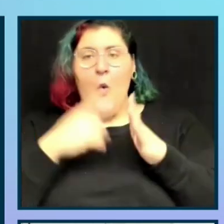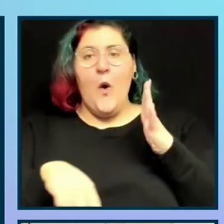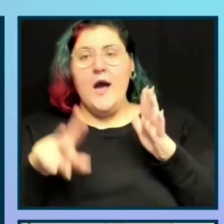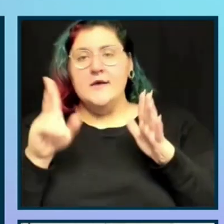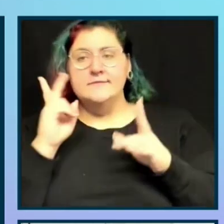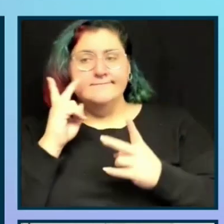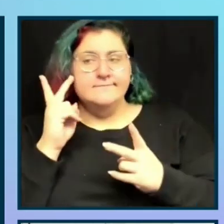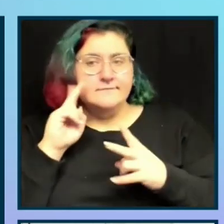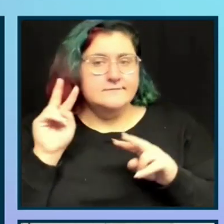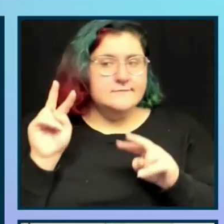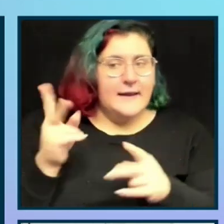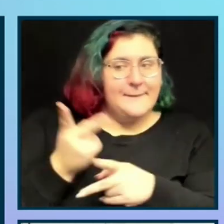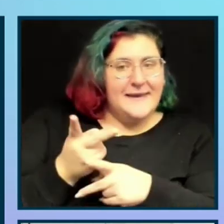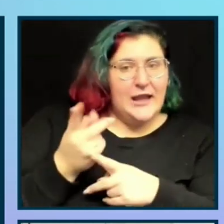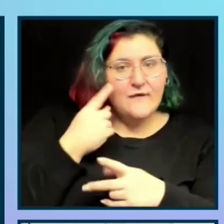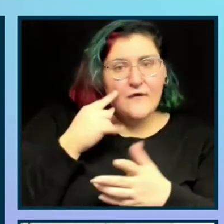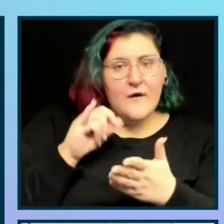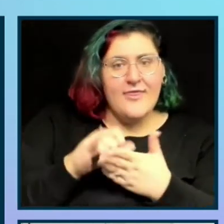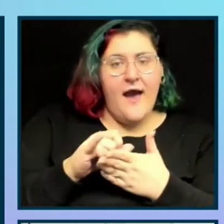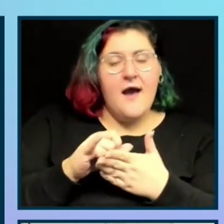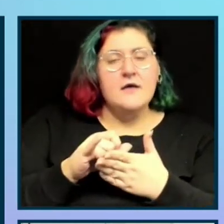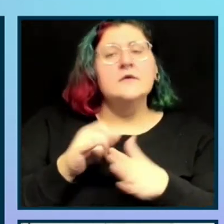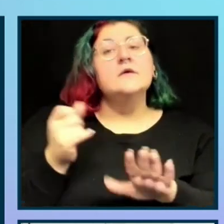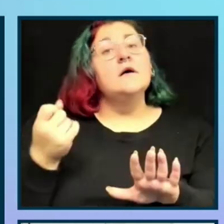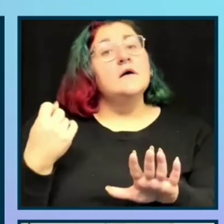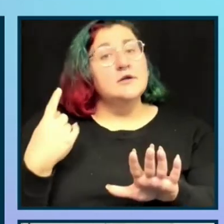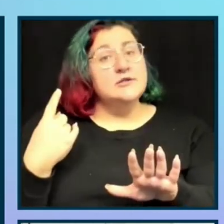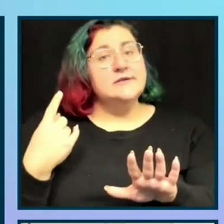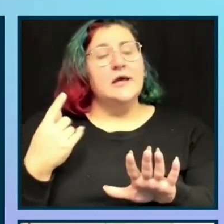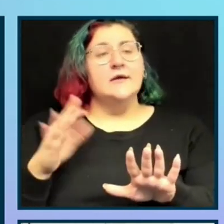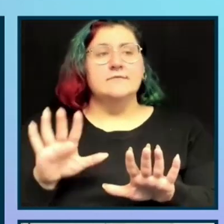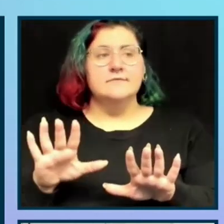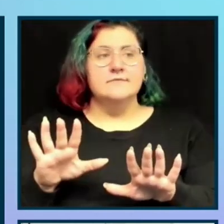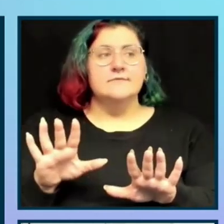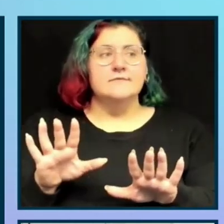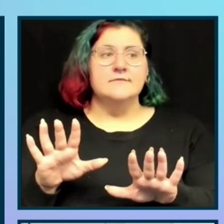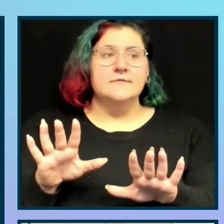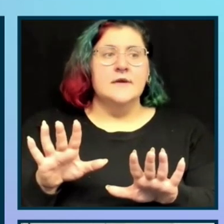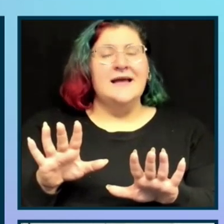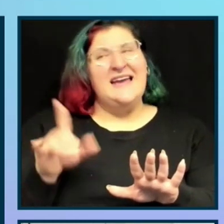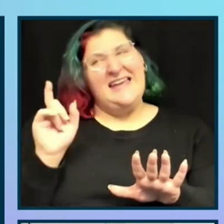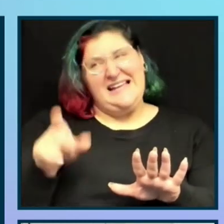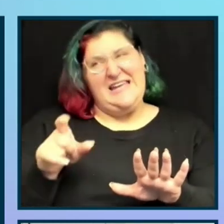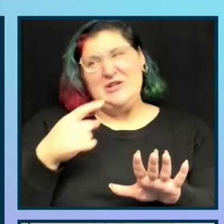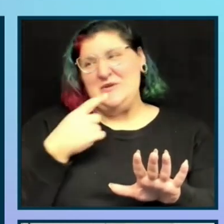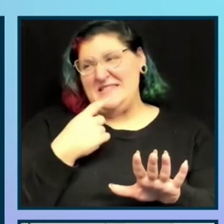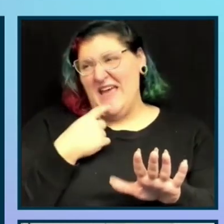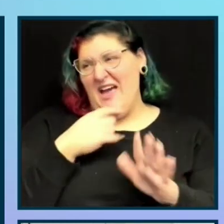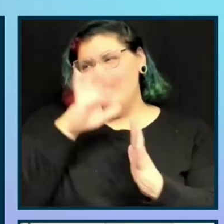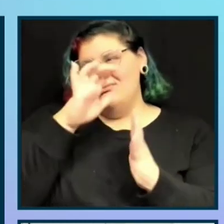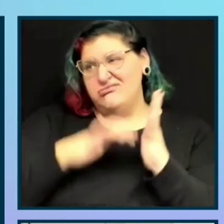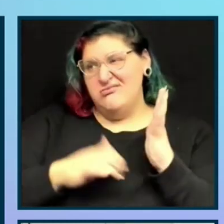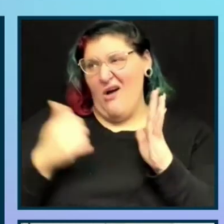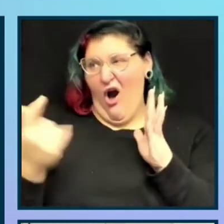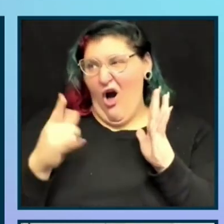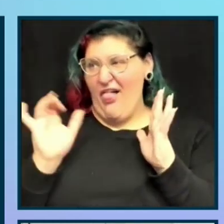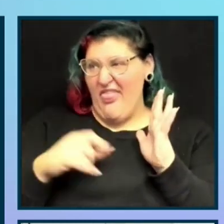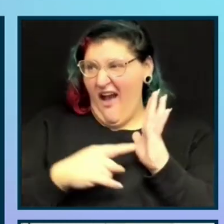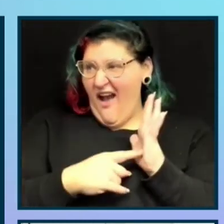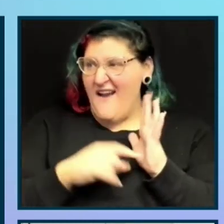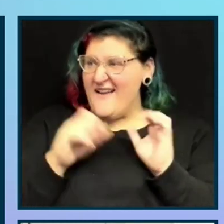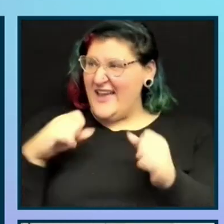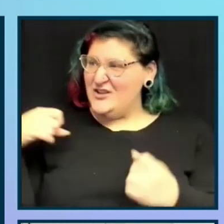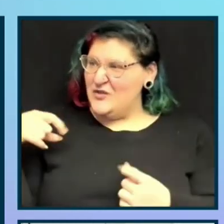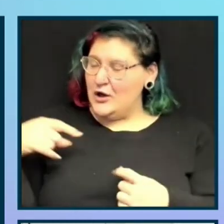the one hand, you could say, oh, did he need to include all of that? Well, the whole point of the talk was